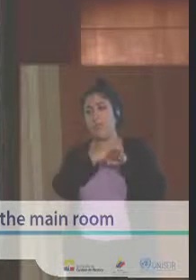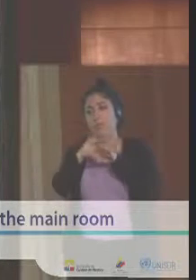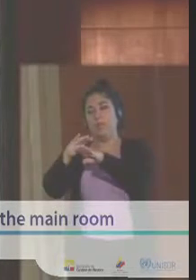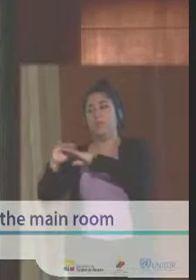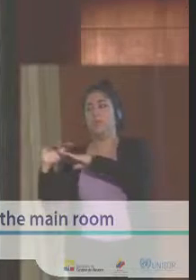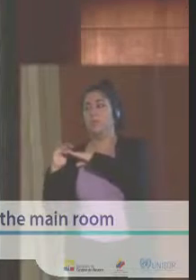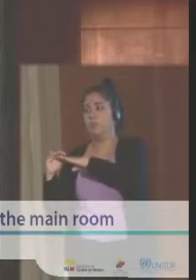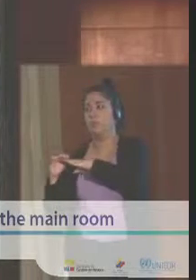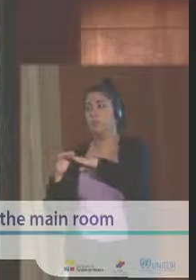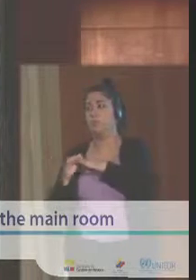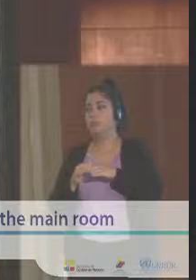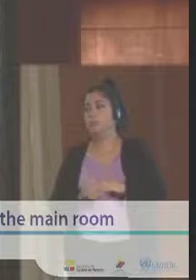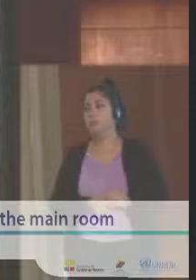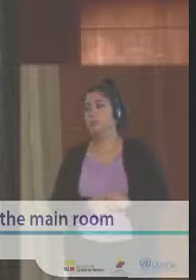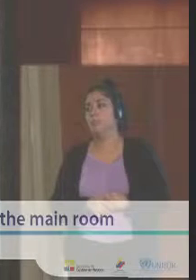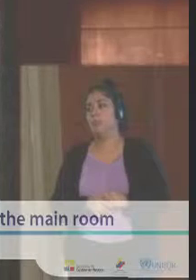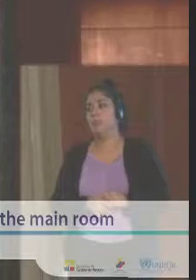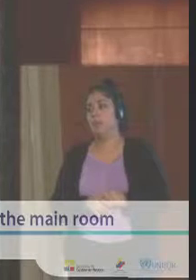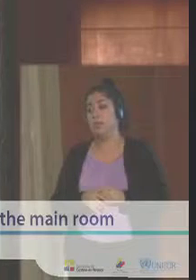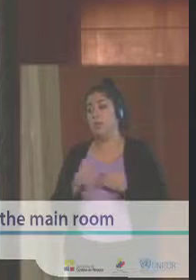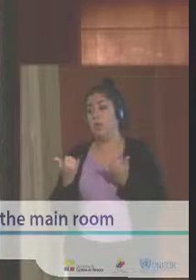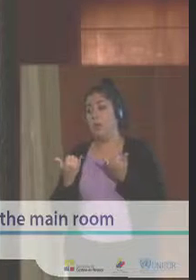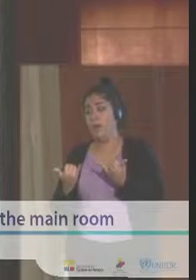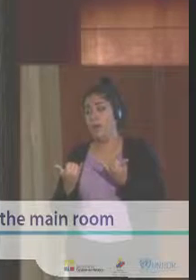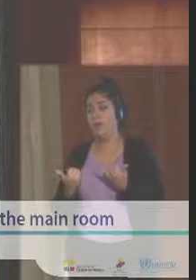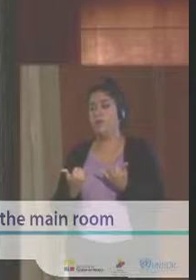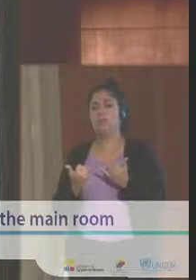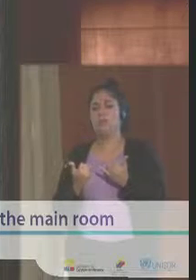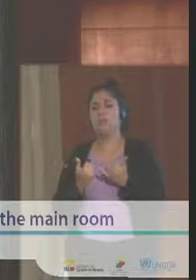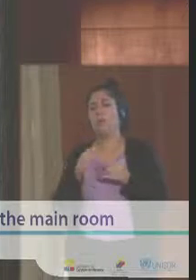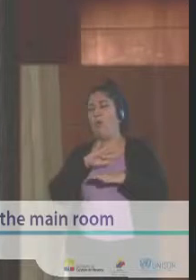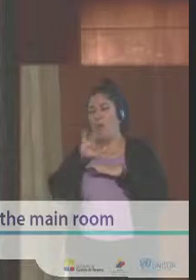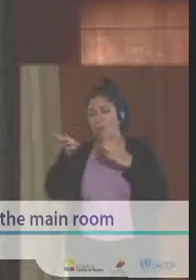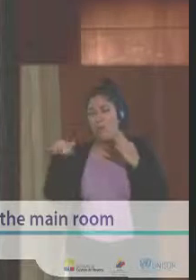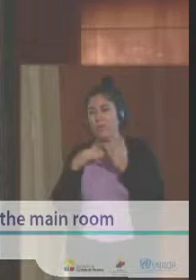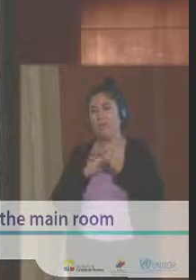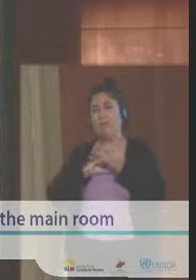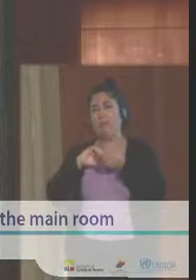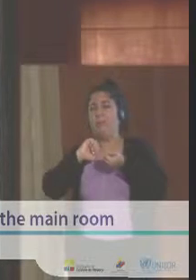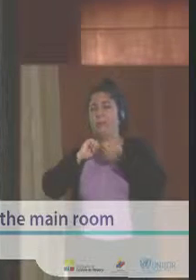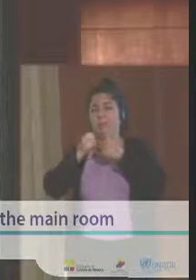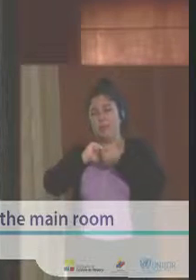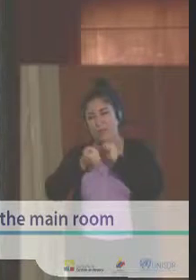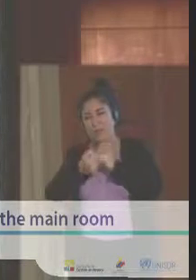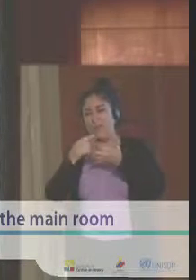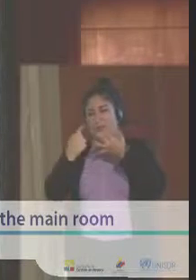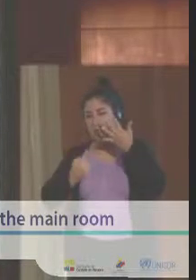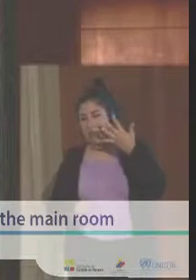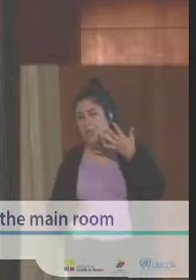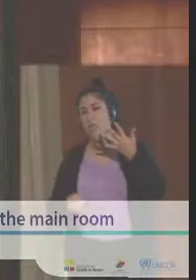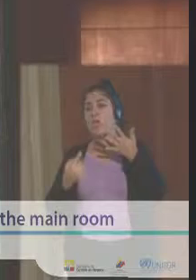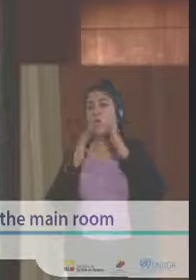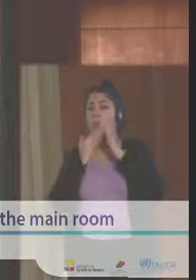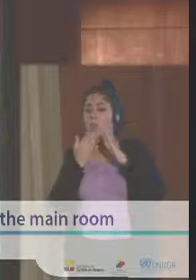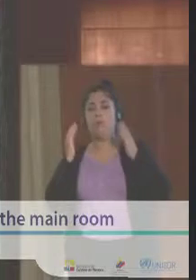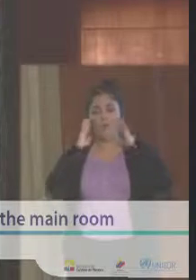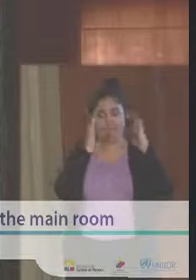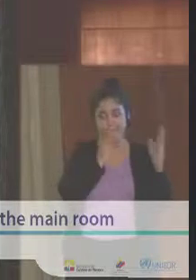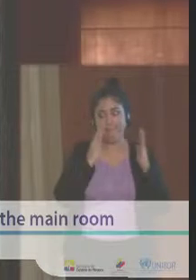to say that within all of these risk reduction issues and actions that we have been